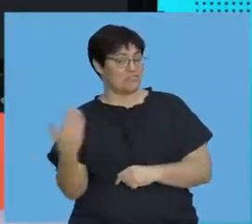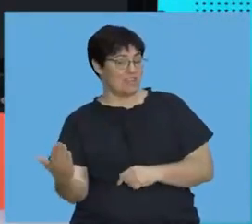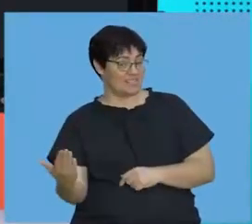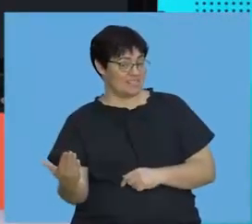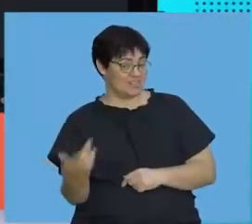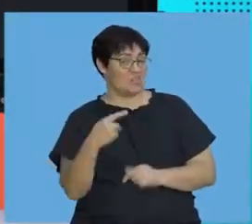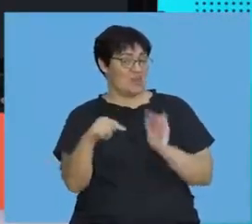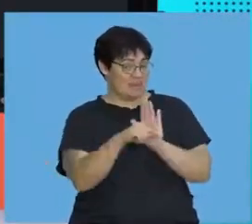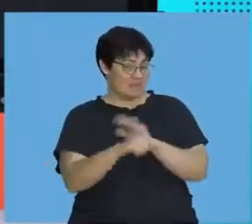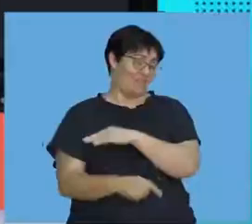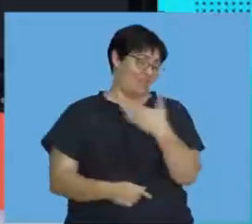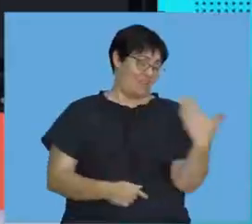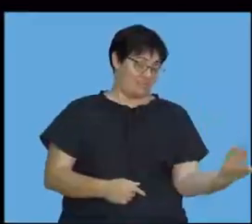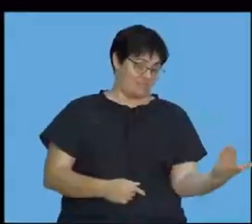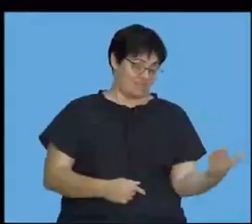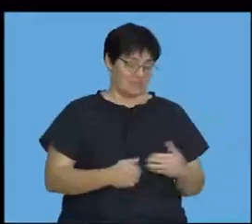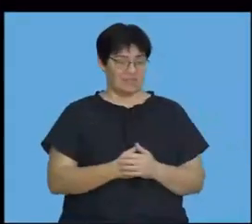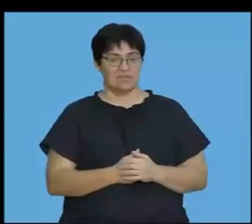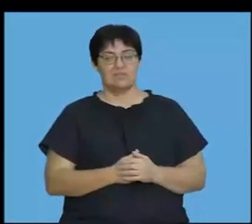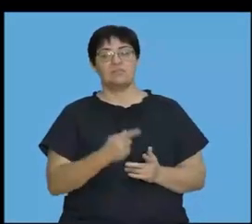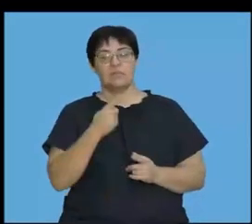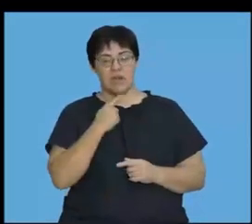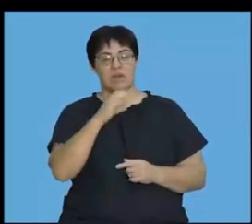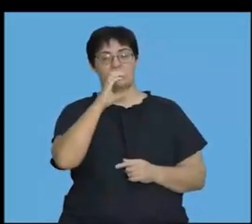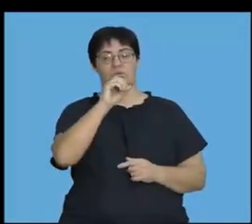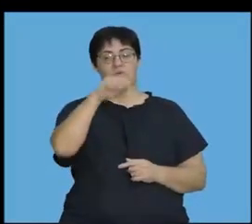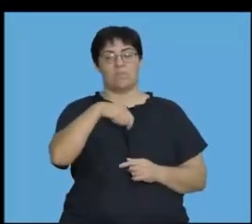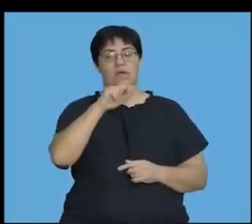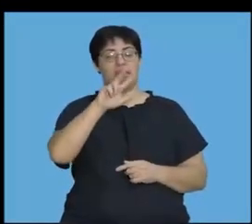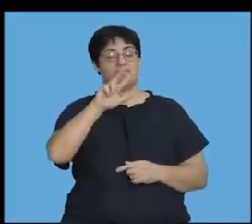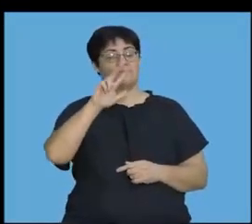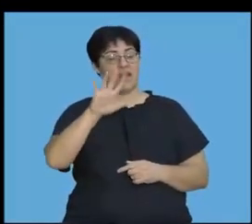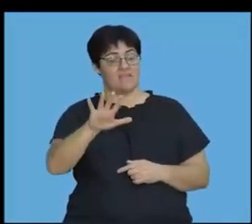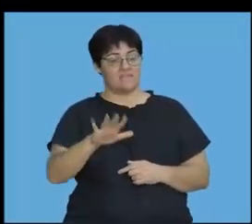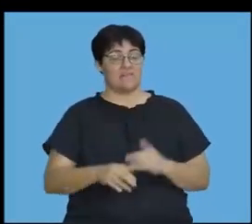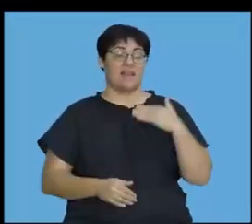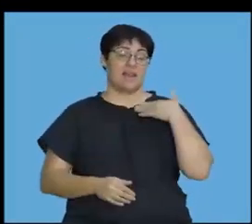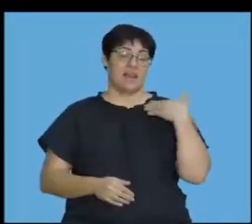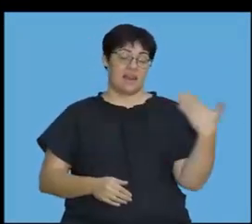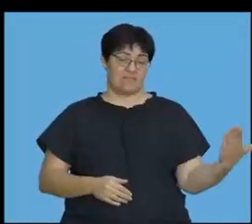positive direction is to the right. So this becomes 0.85